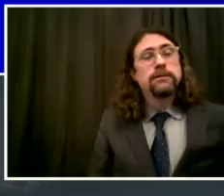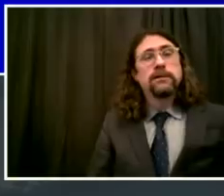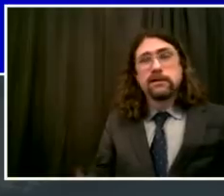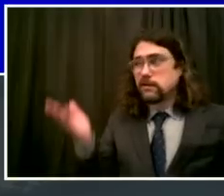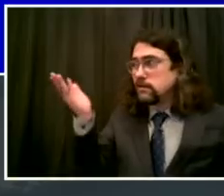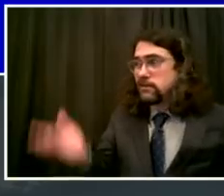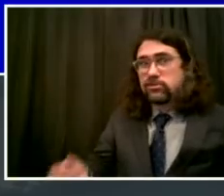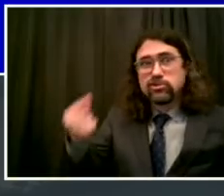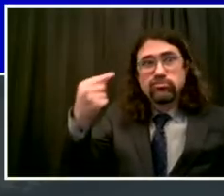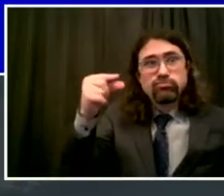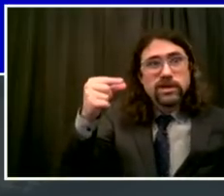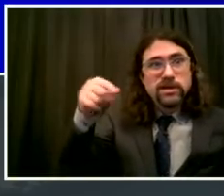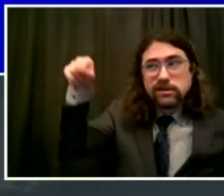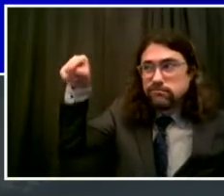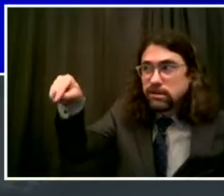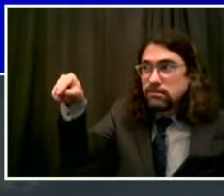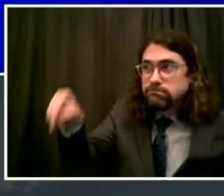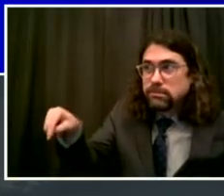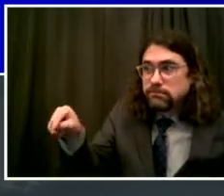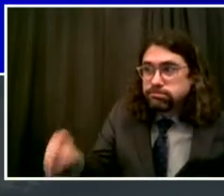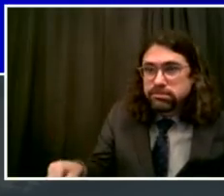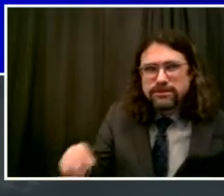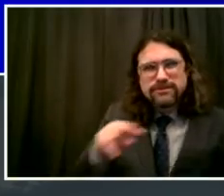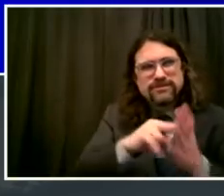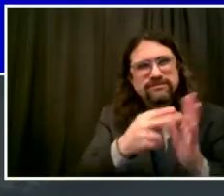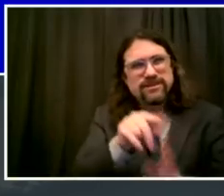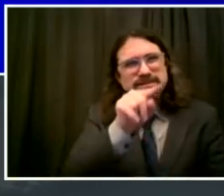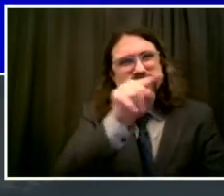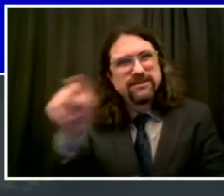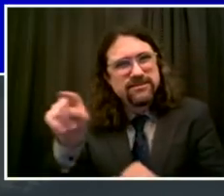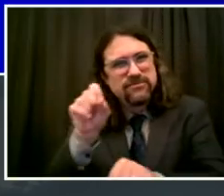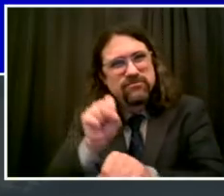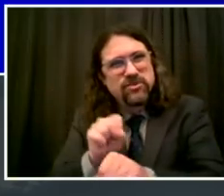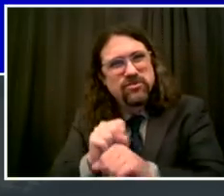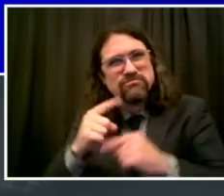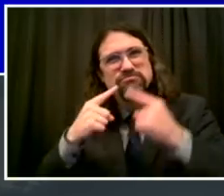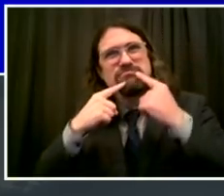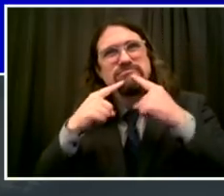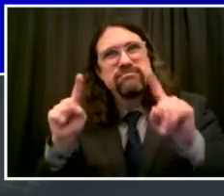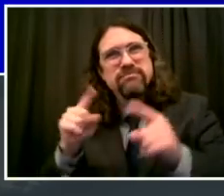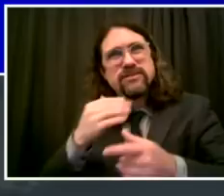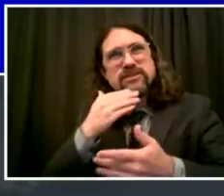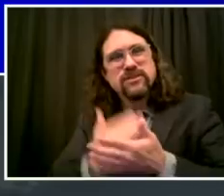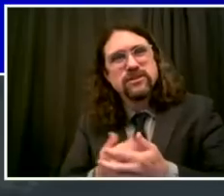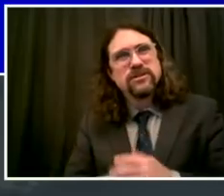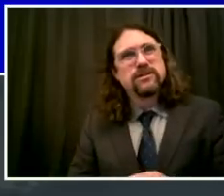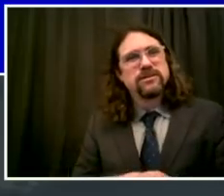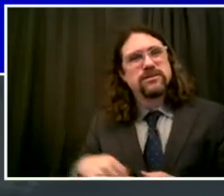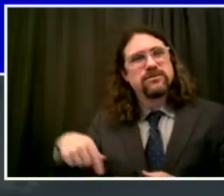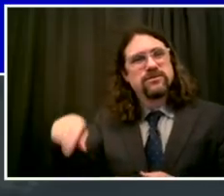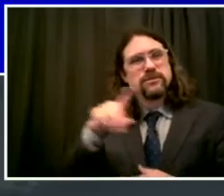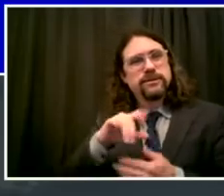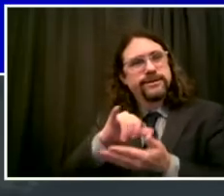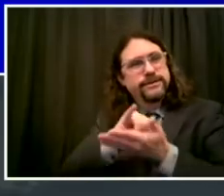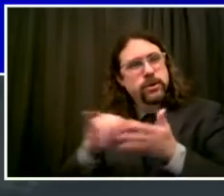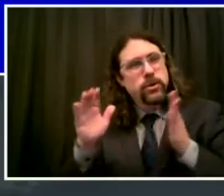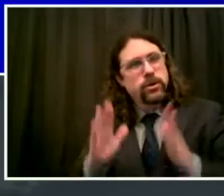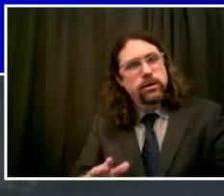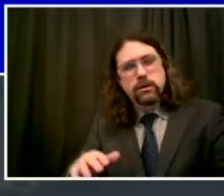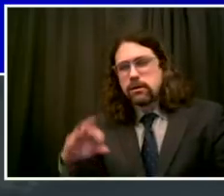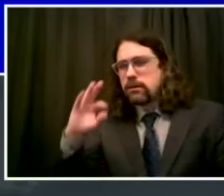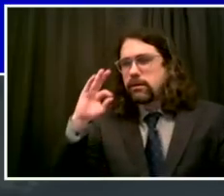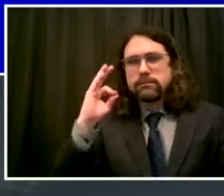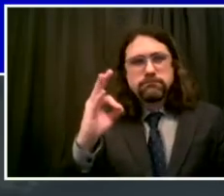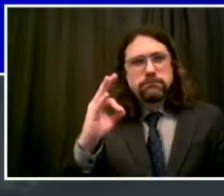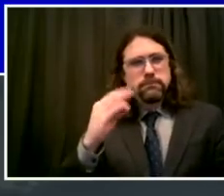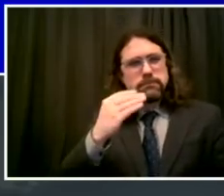reflection on all of you, because New Yorkers are taking shelter in place so seriously, social distancing so seriously, face